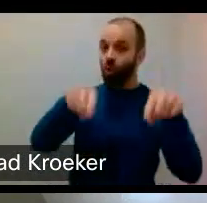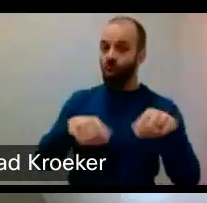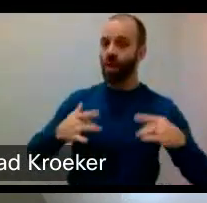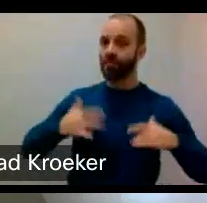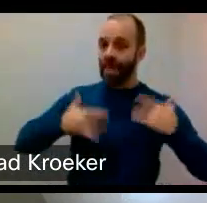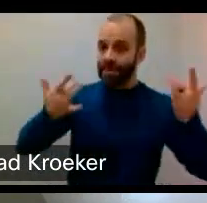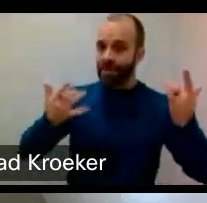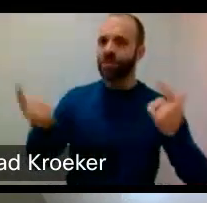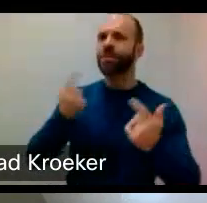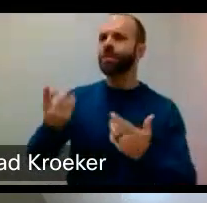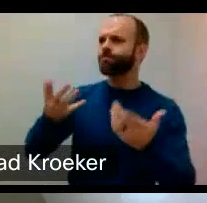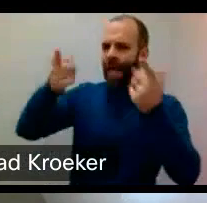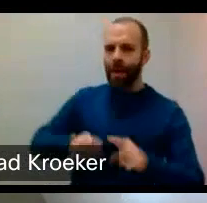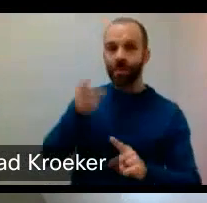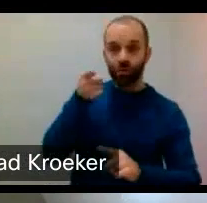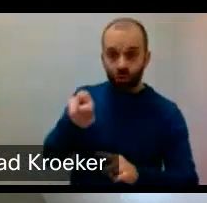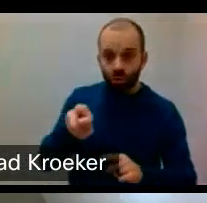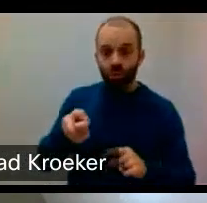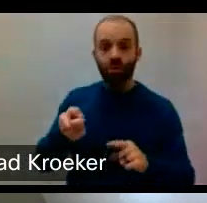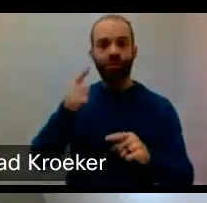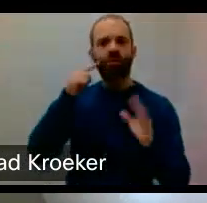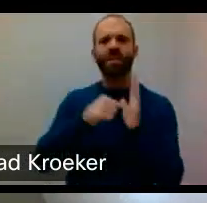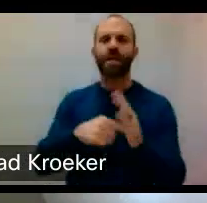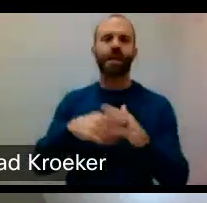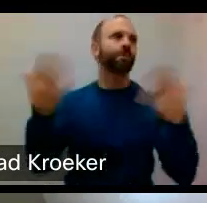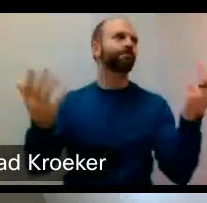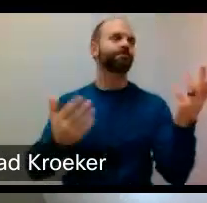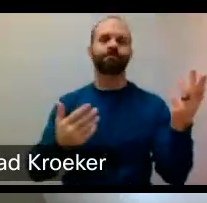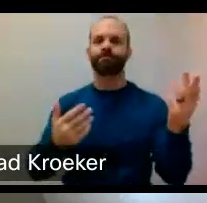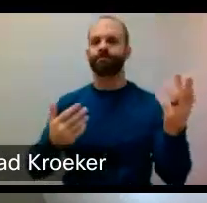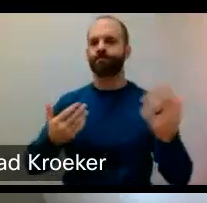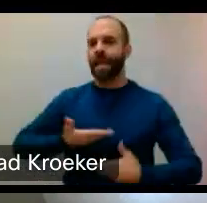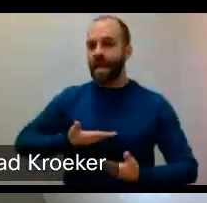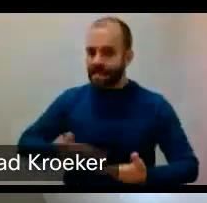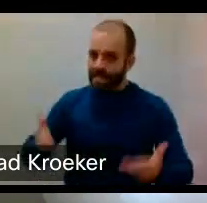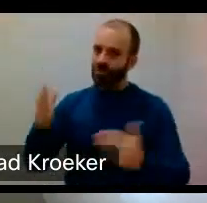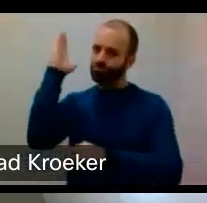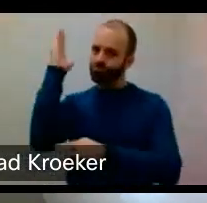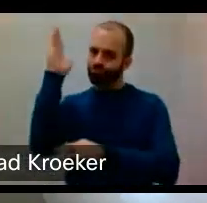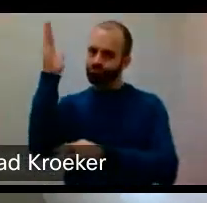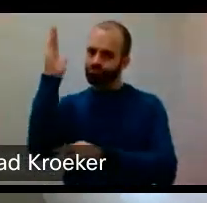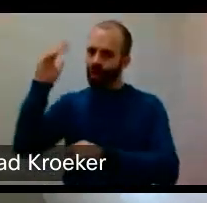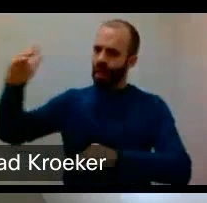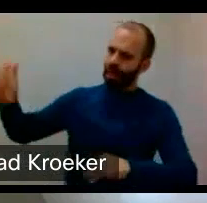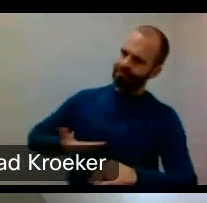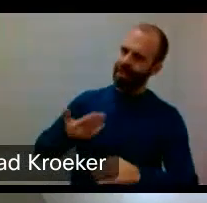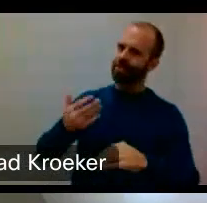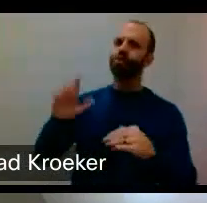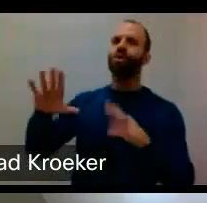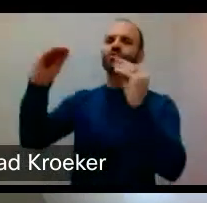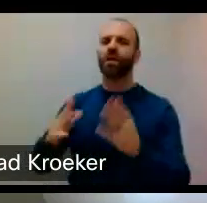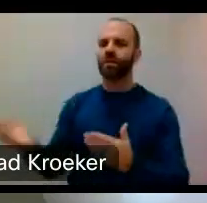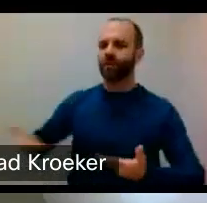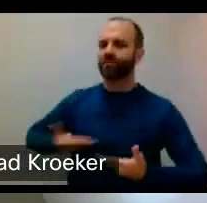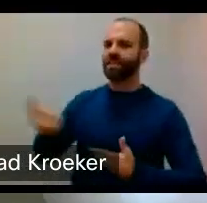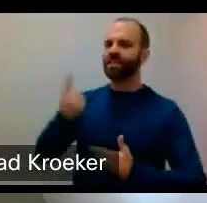you. Some examples of this could be a guest lecturer. Maybe your instructor invited somebody in to